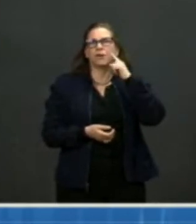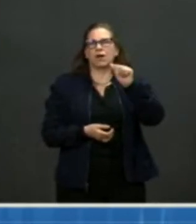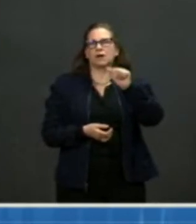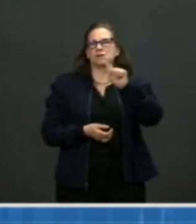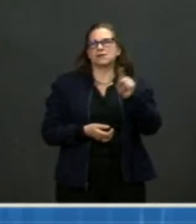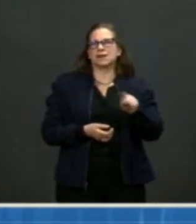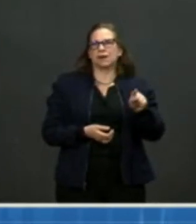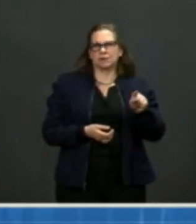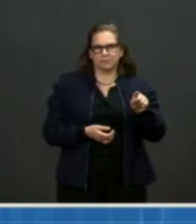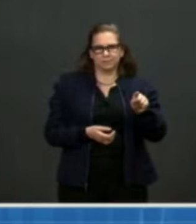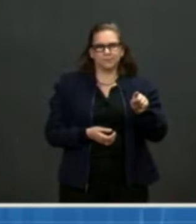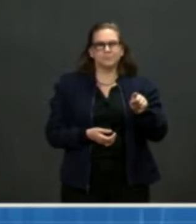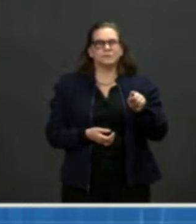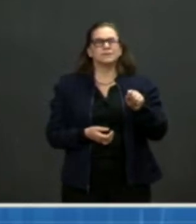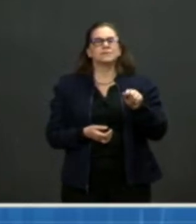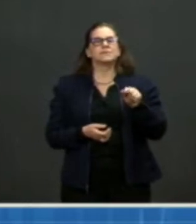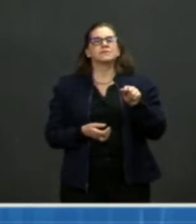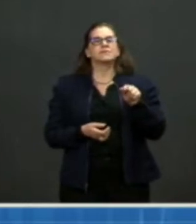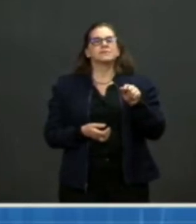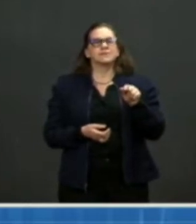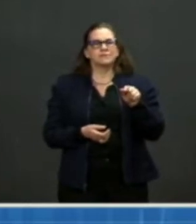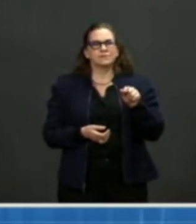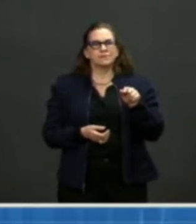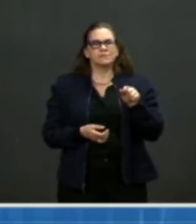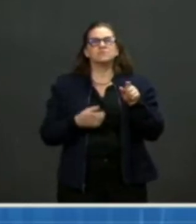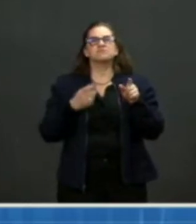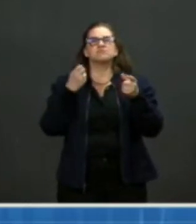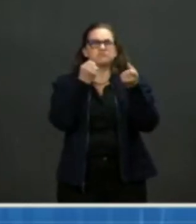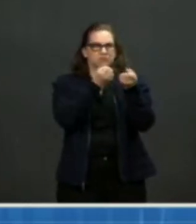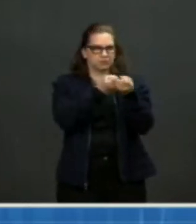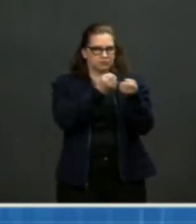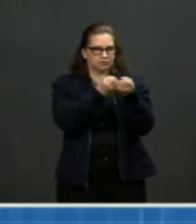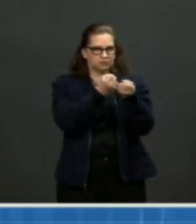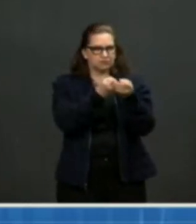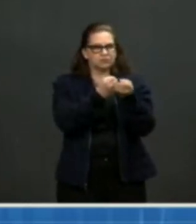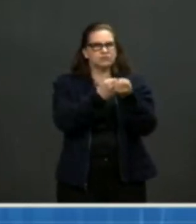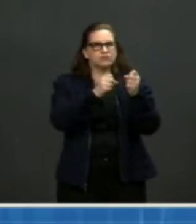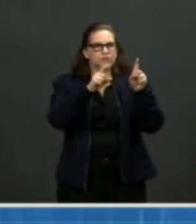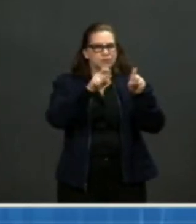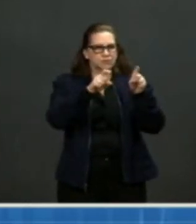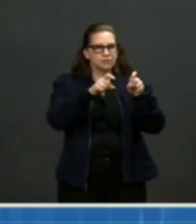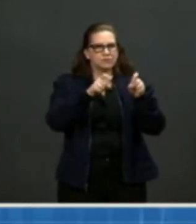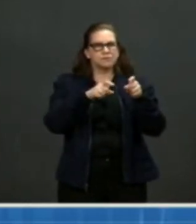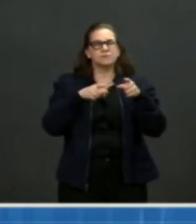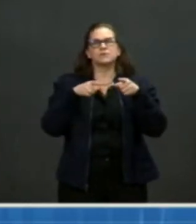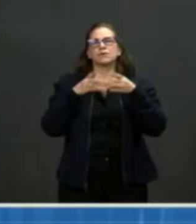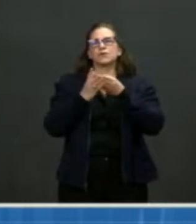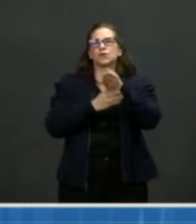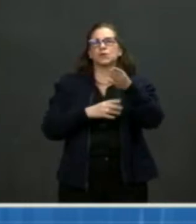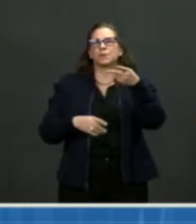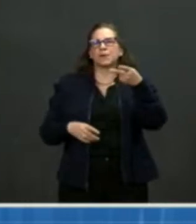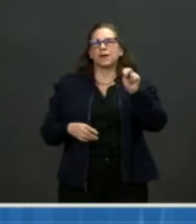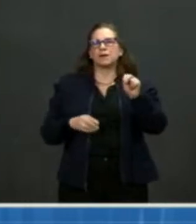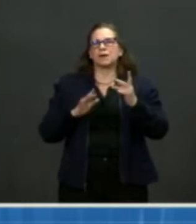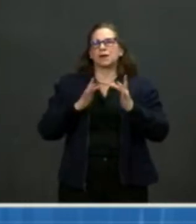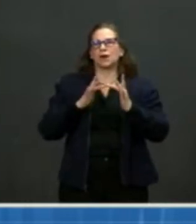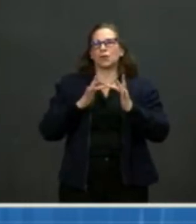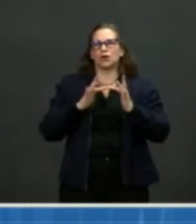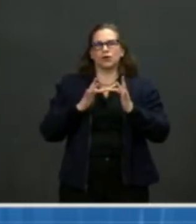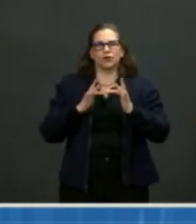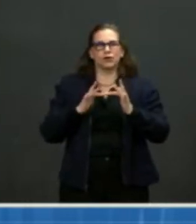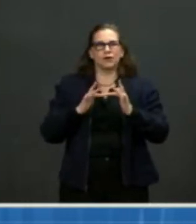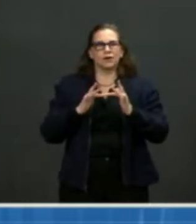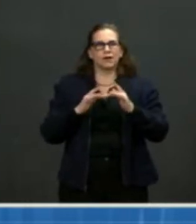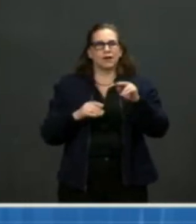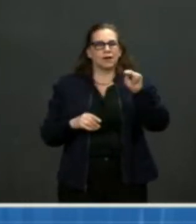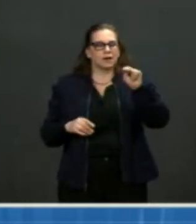the COVE-PN. The Data and Safety Monitoring Board was formed by NIAID, which monitored the trial